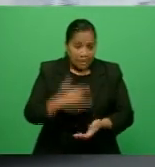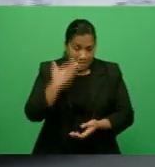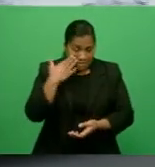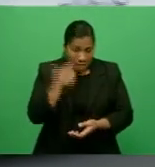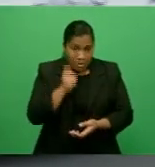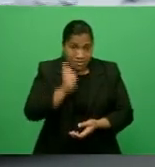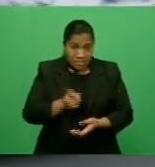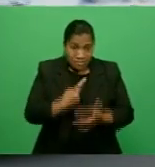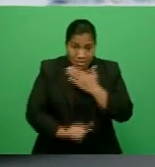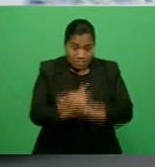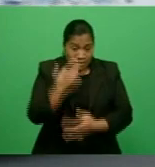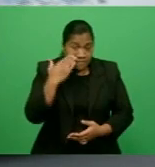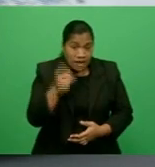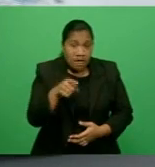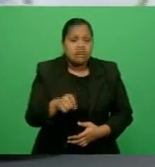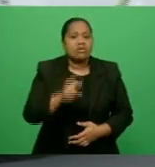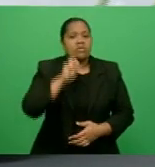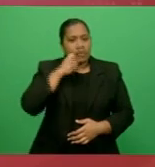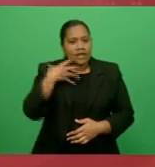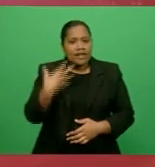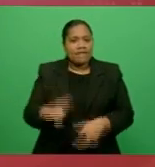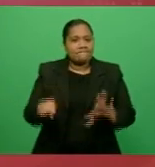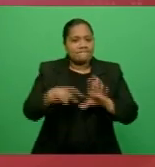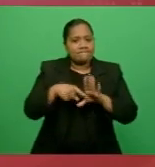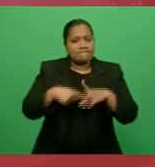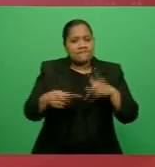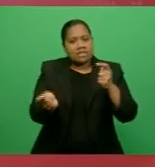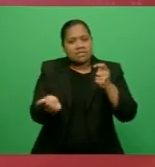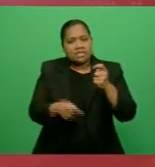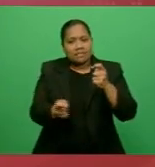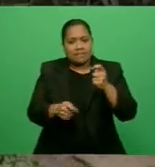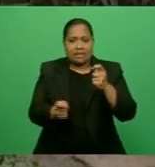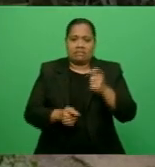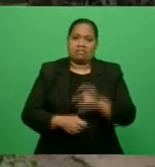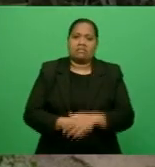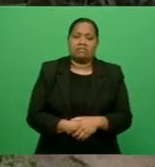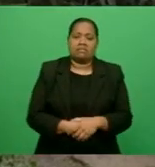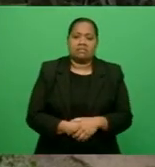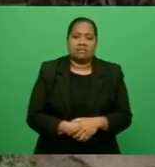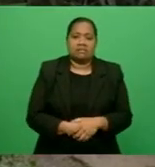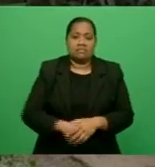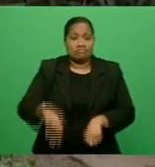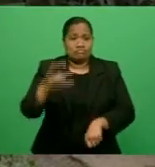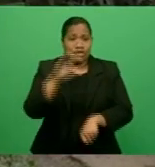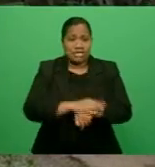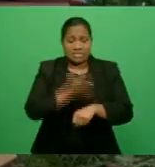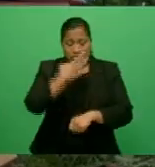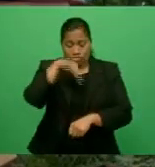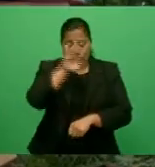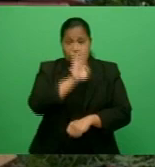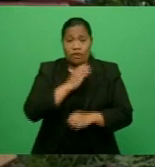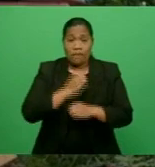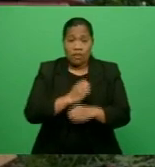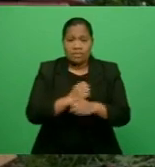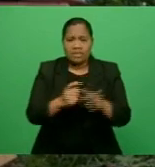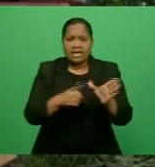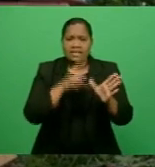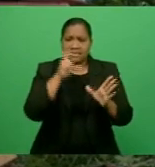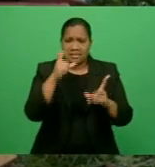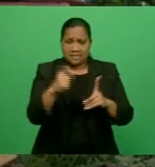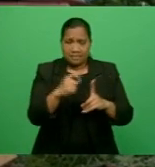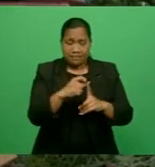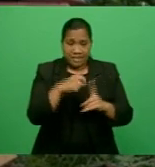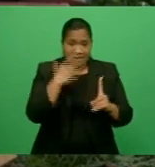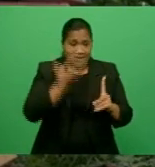so, they will be taken through the internal disciplinary processes. ACP Khan says they visited the residents last